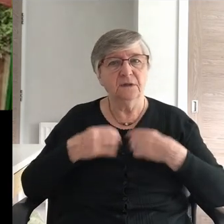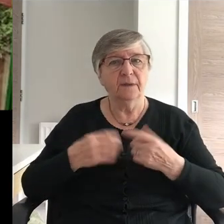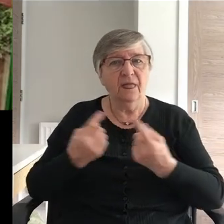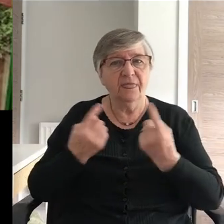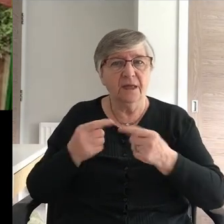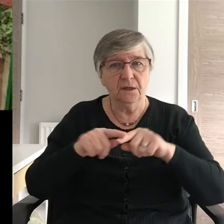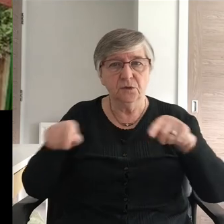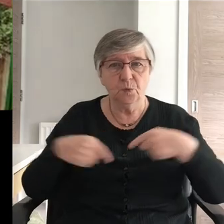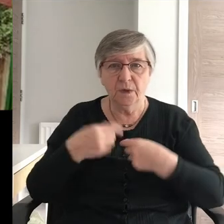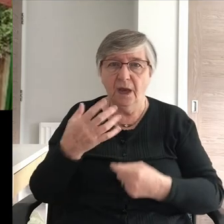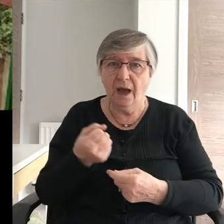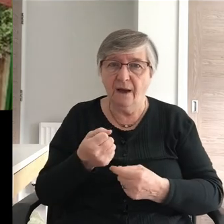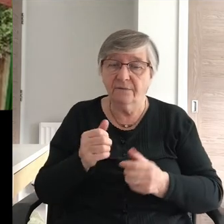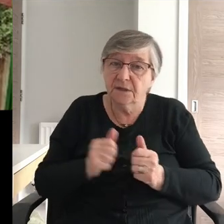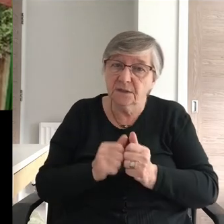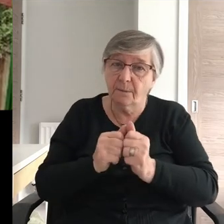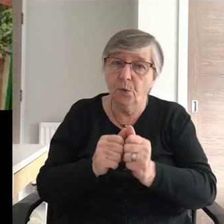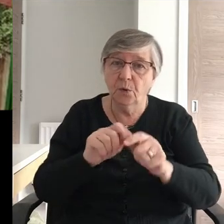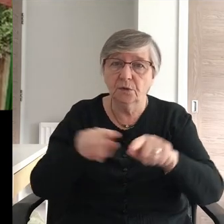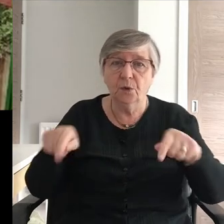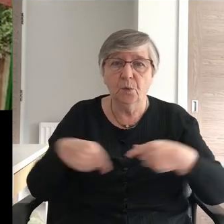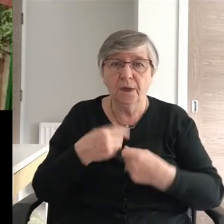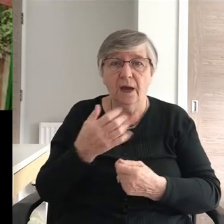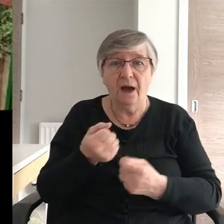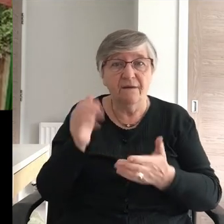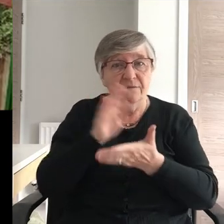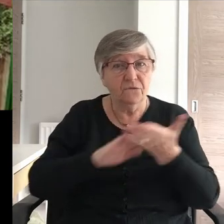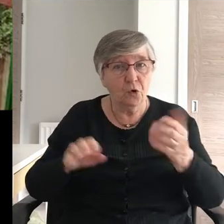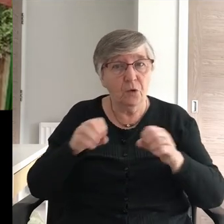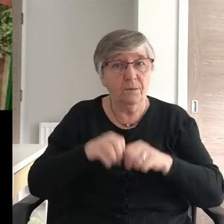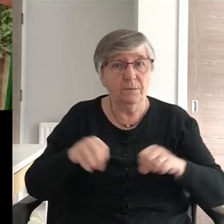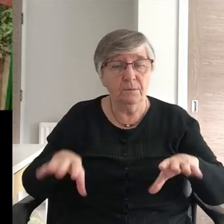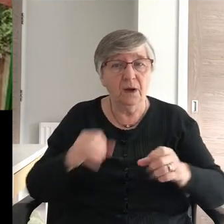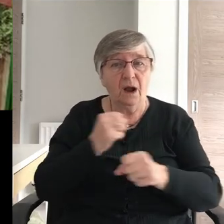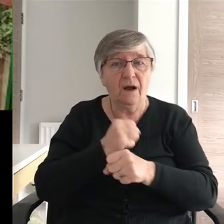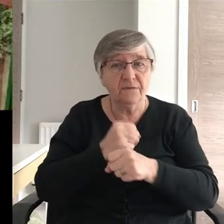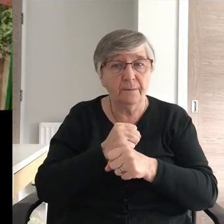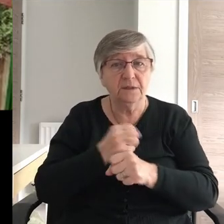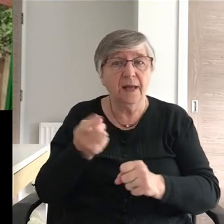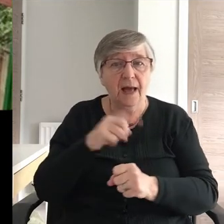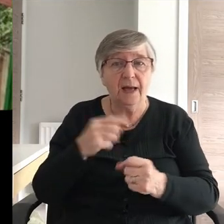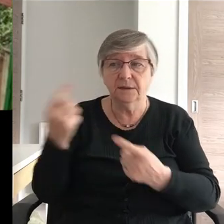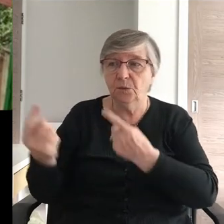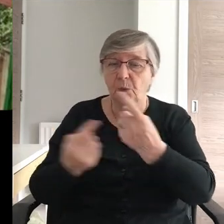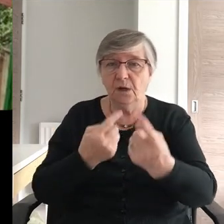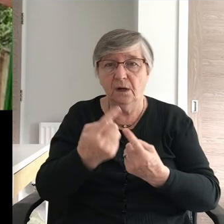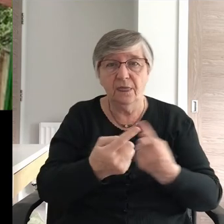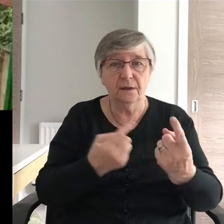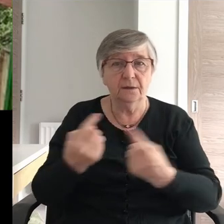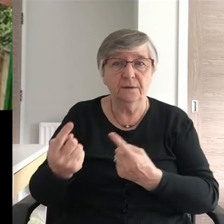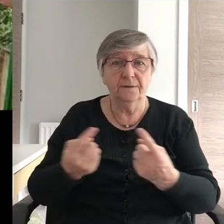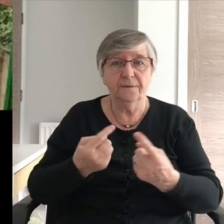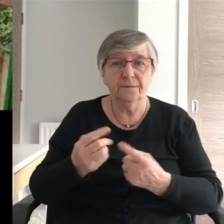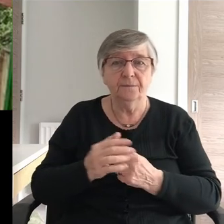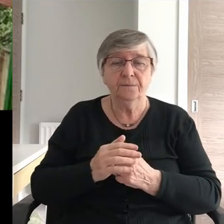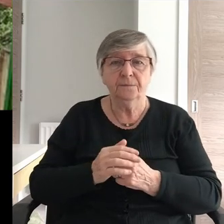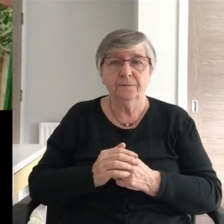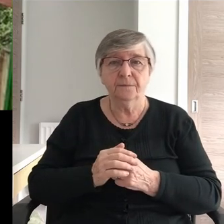we enjoy, for the support that we have from the state and from each other.